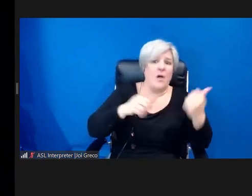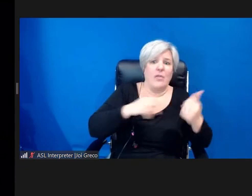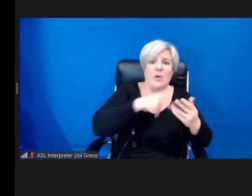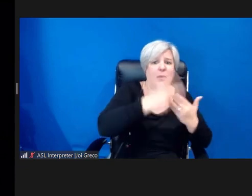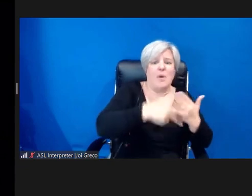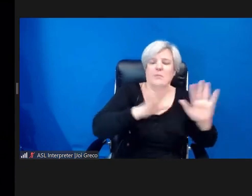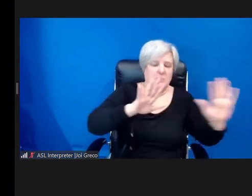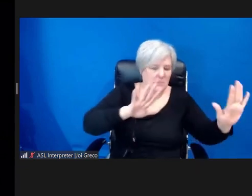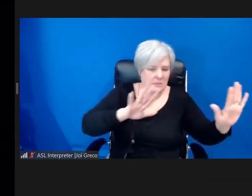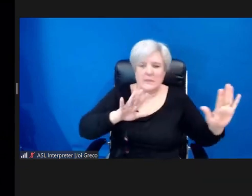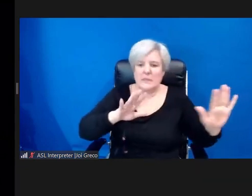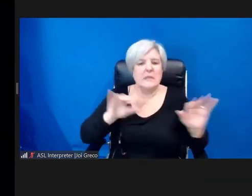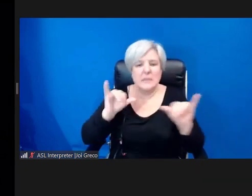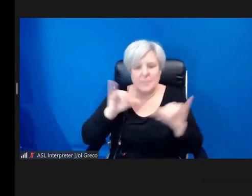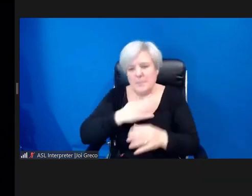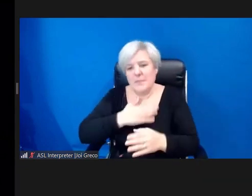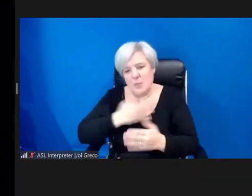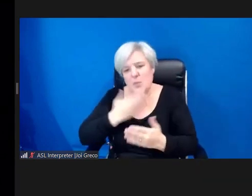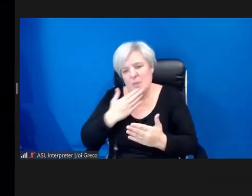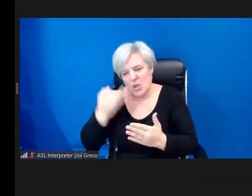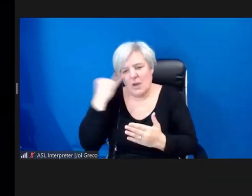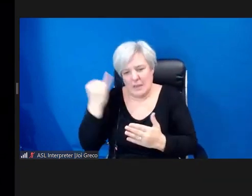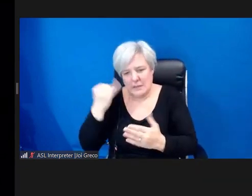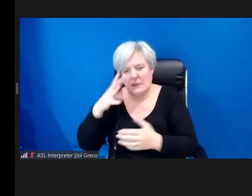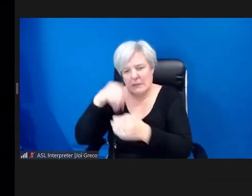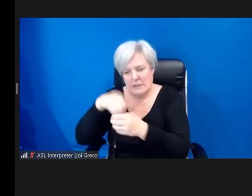program staff.